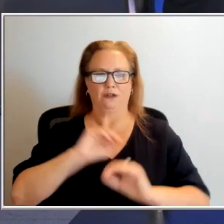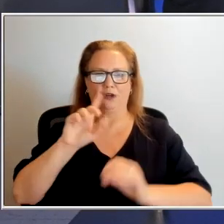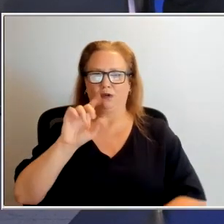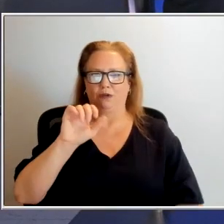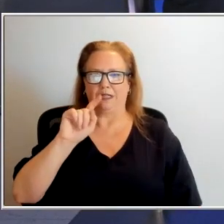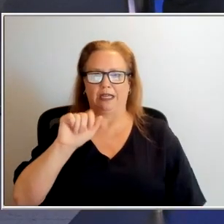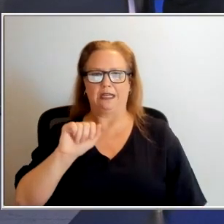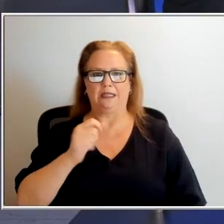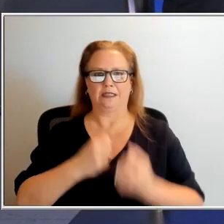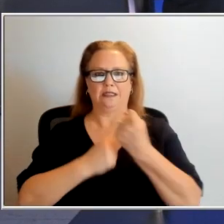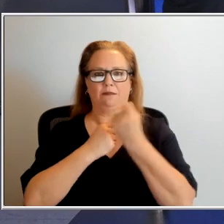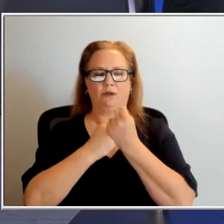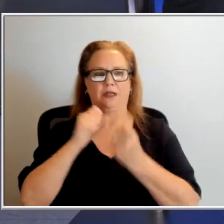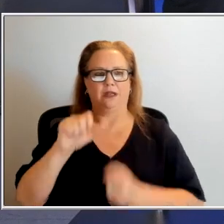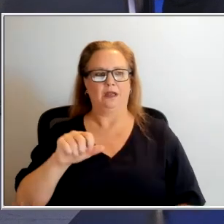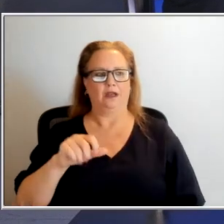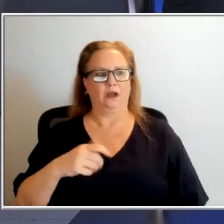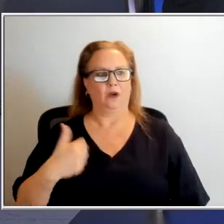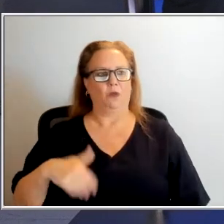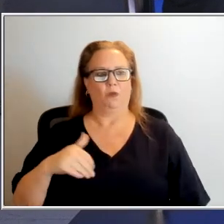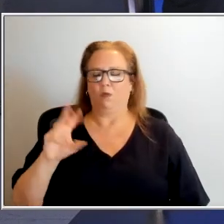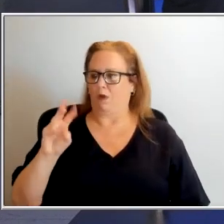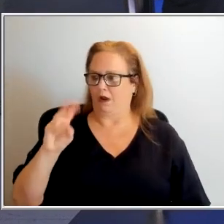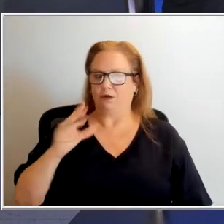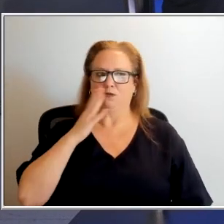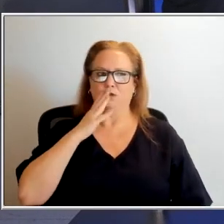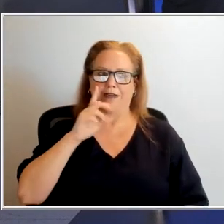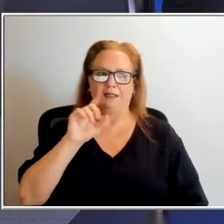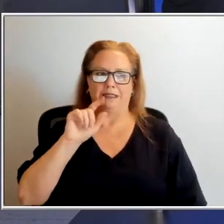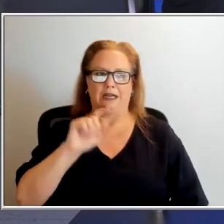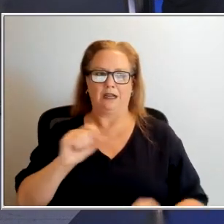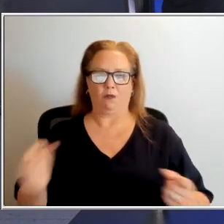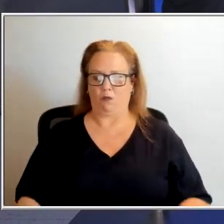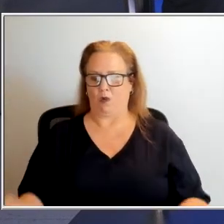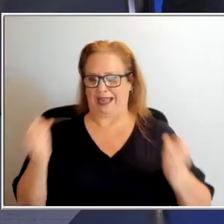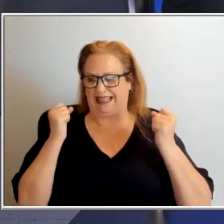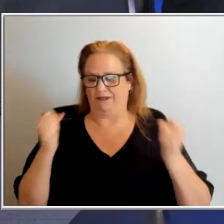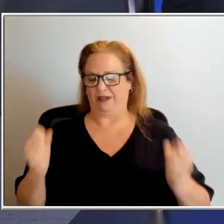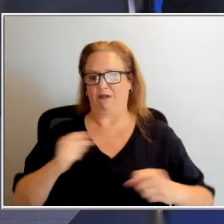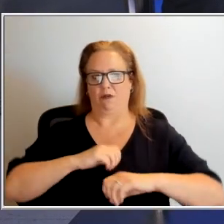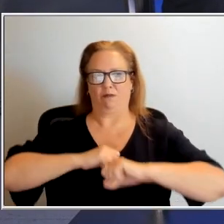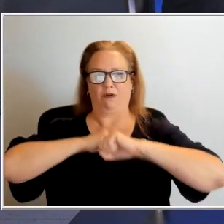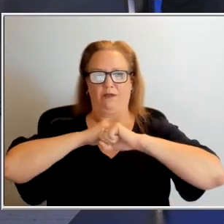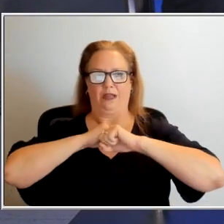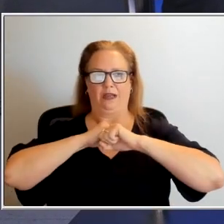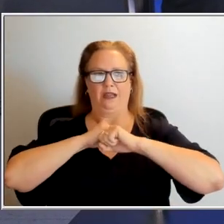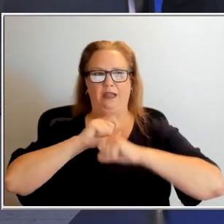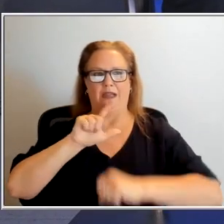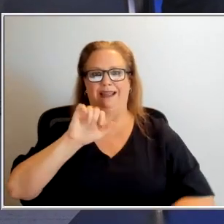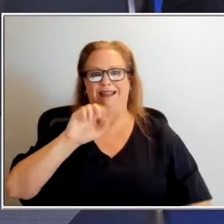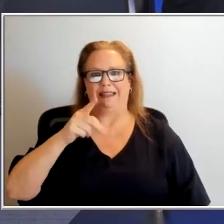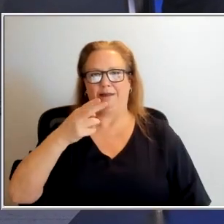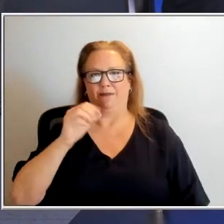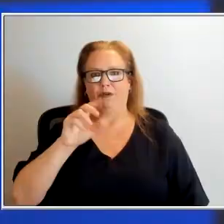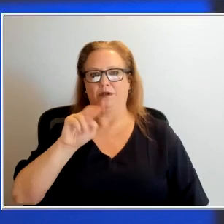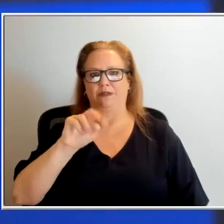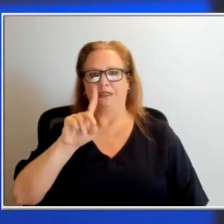support that. Just dogma. And there's actually very good data that doing the weightlifting will help prevent lymphedema in the future,